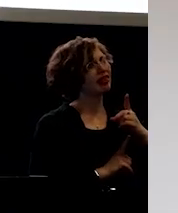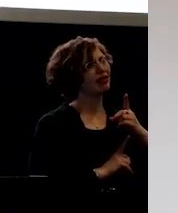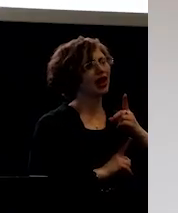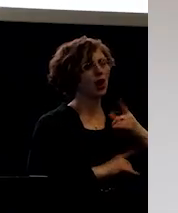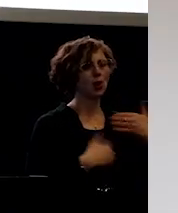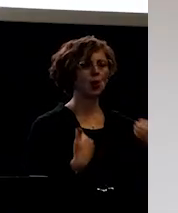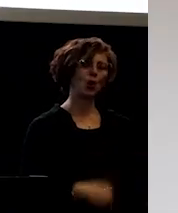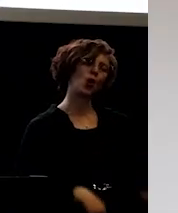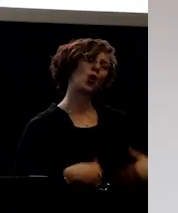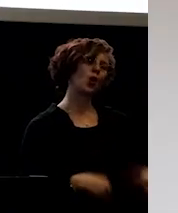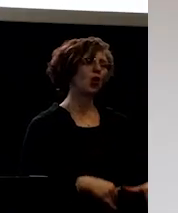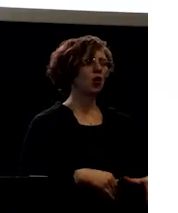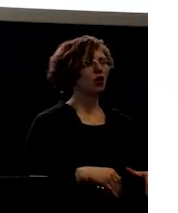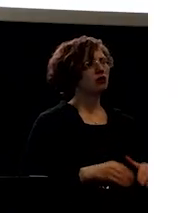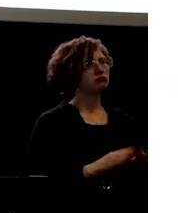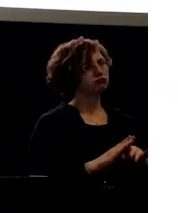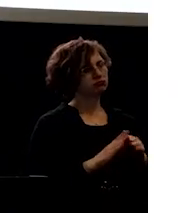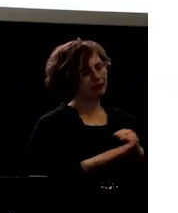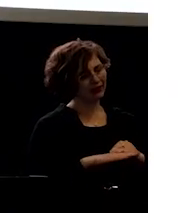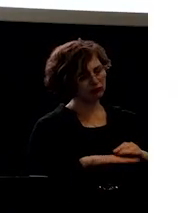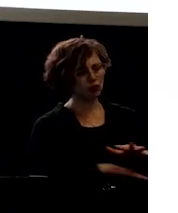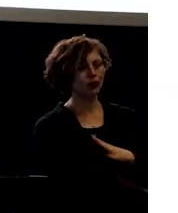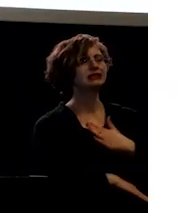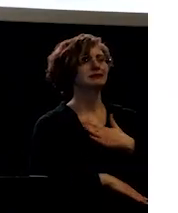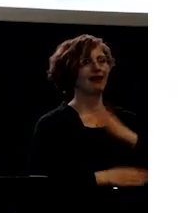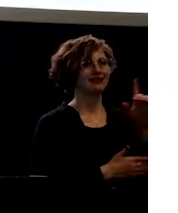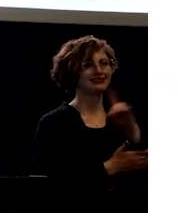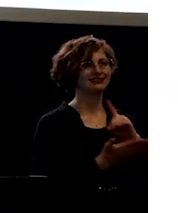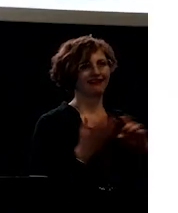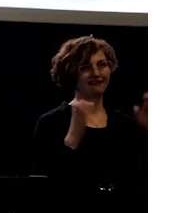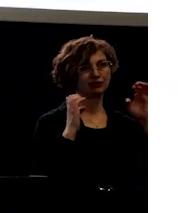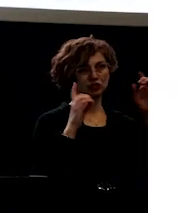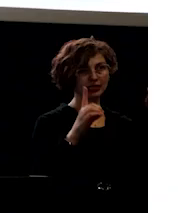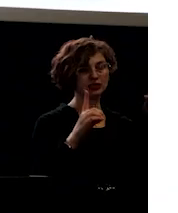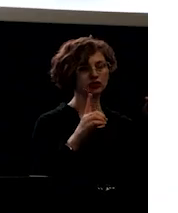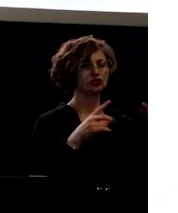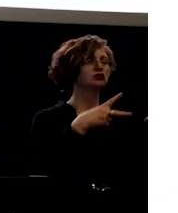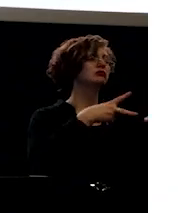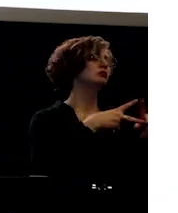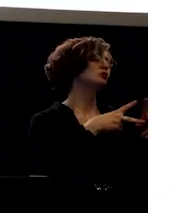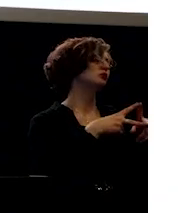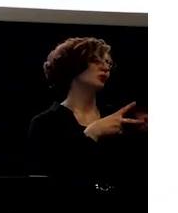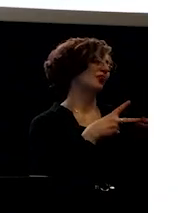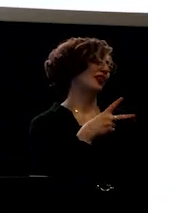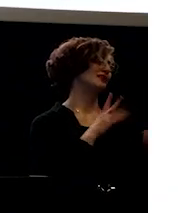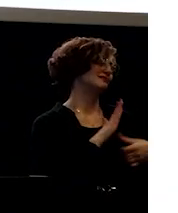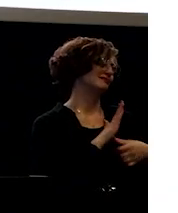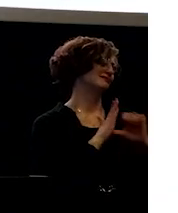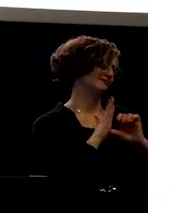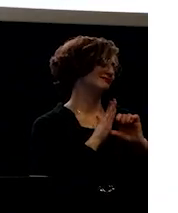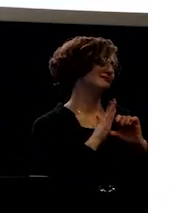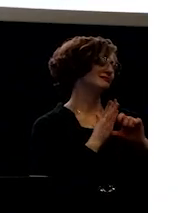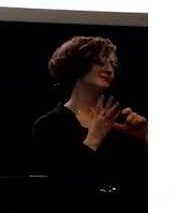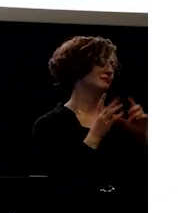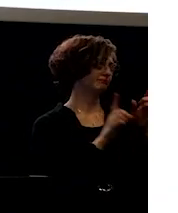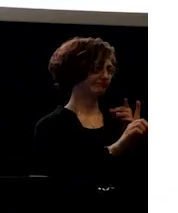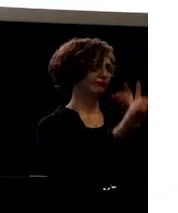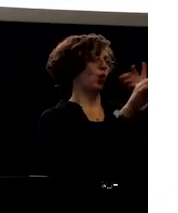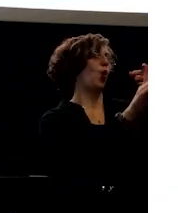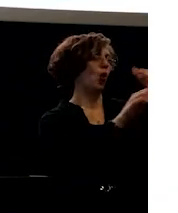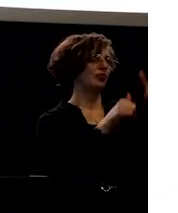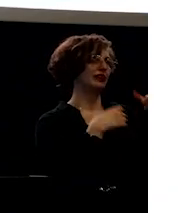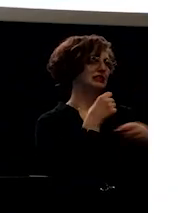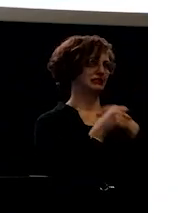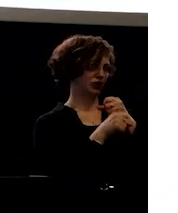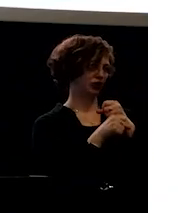can do with design education. 2 key initiatives that I like to really do and complete this year